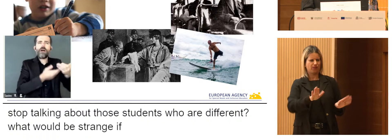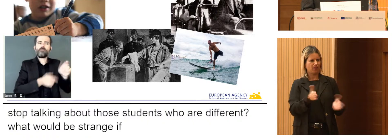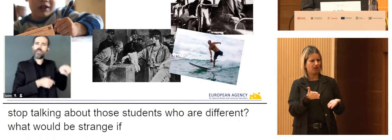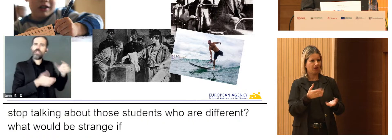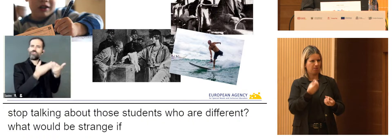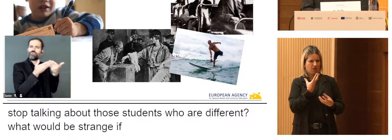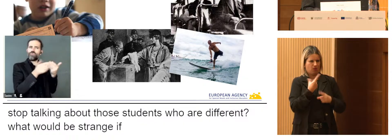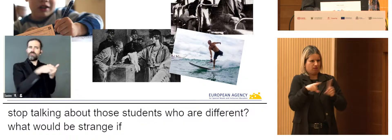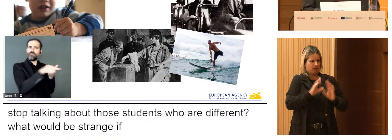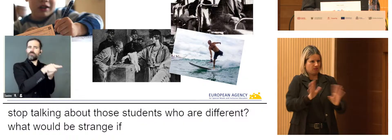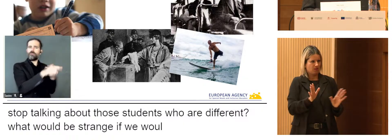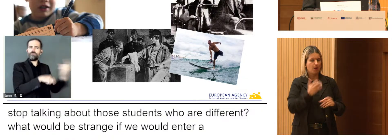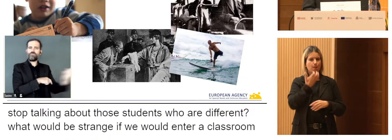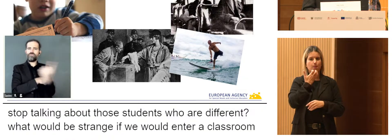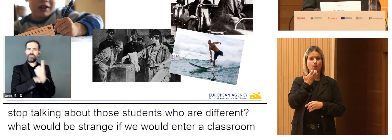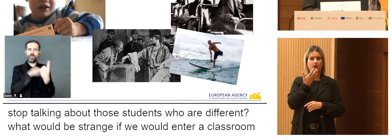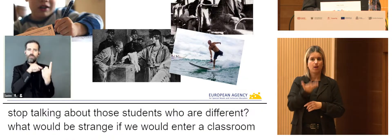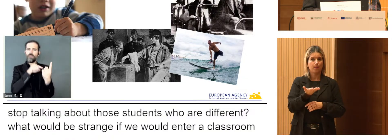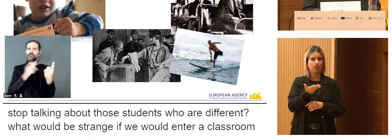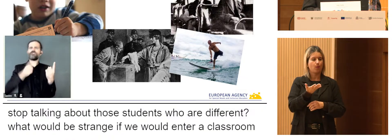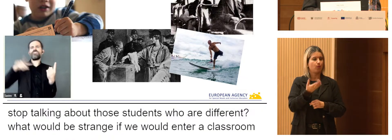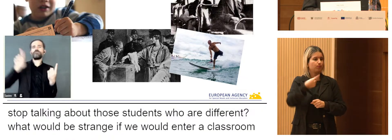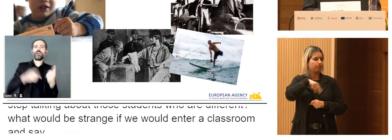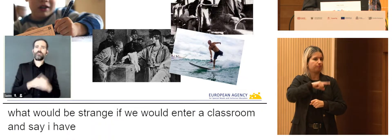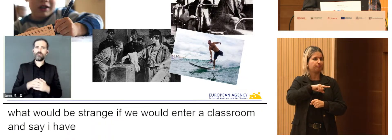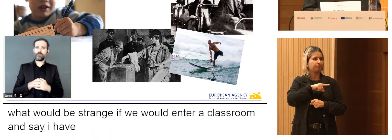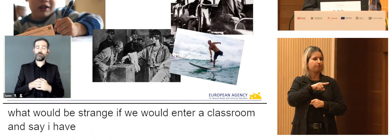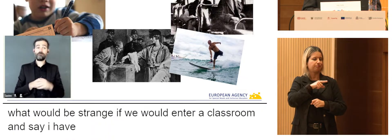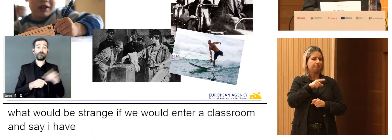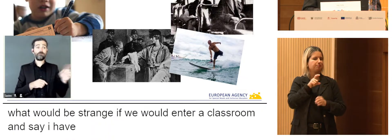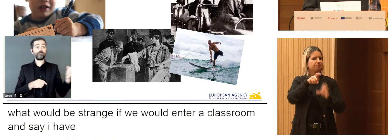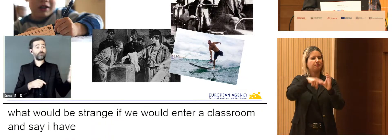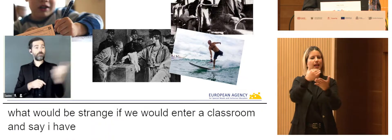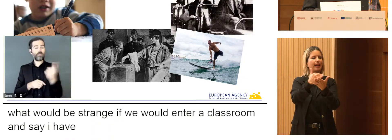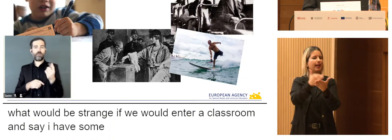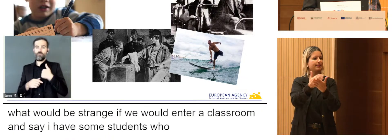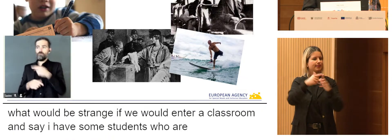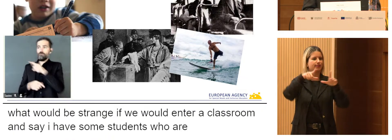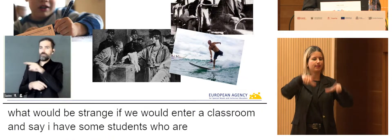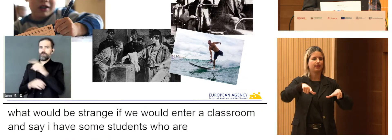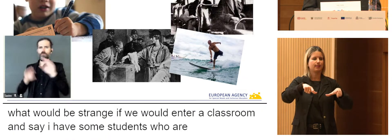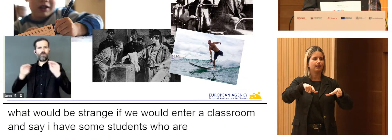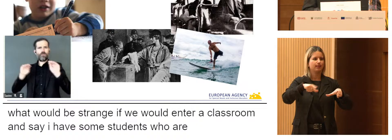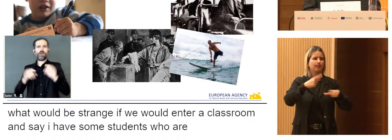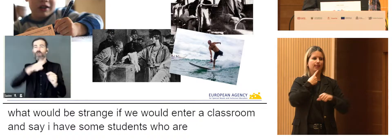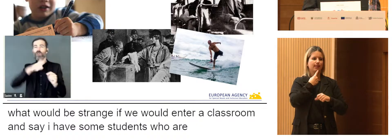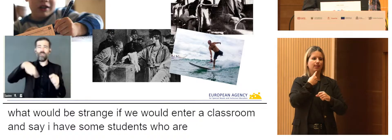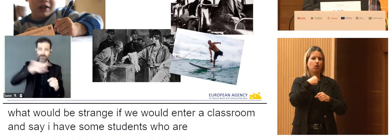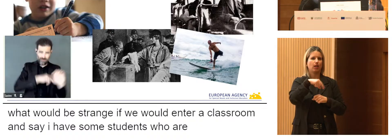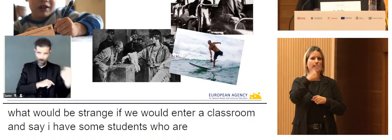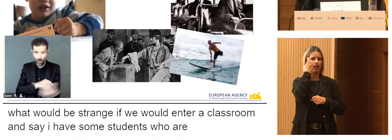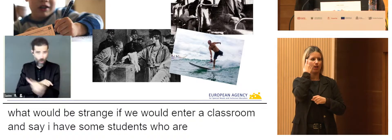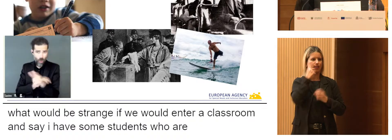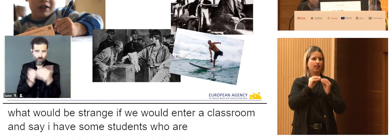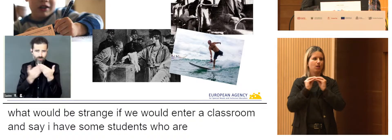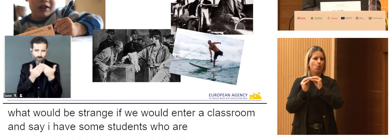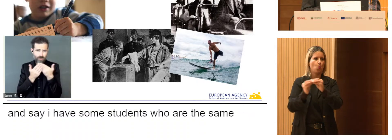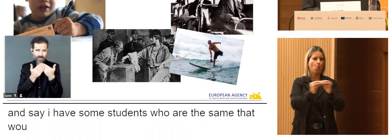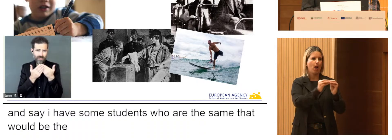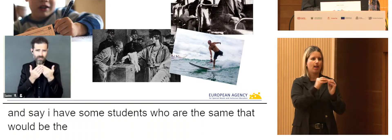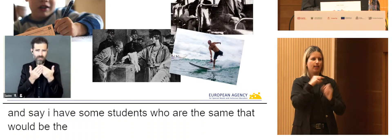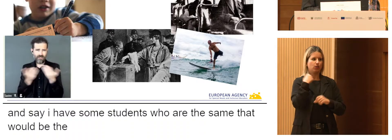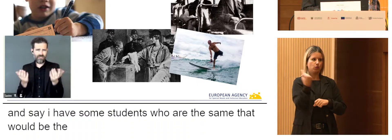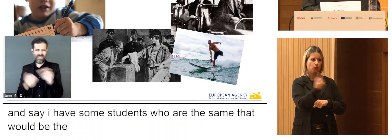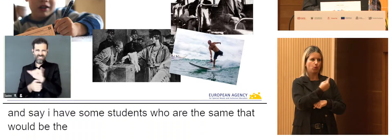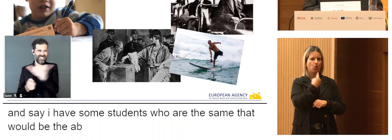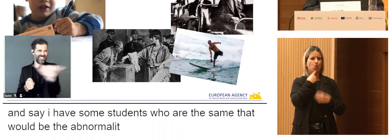enter a classroom and say, I have some students who are the same? That would be the abnormality